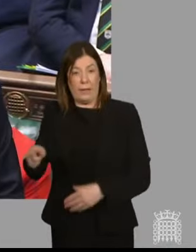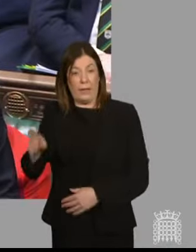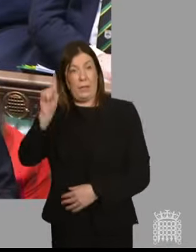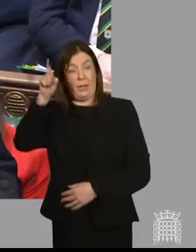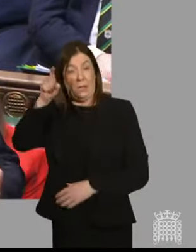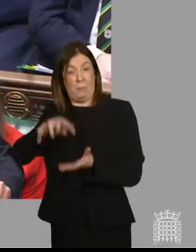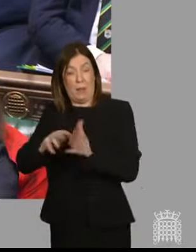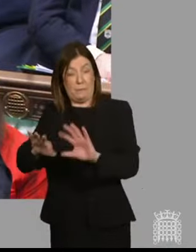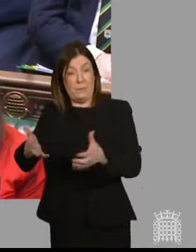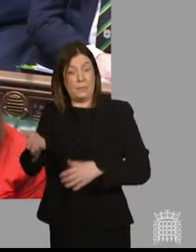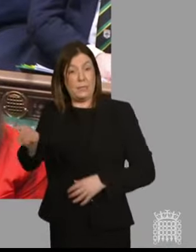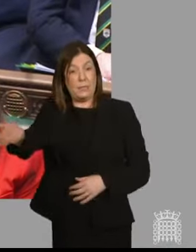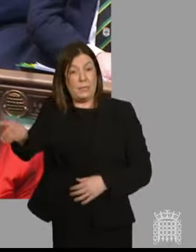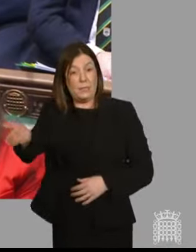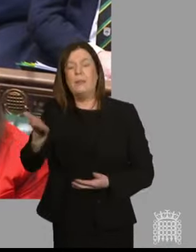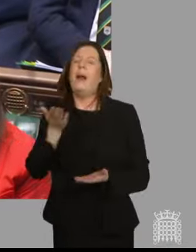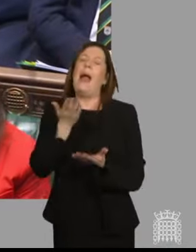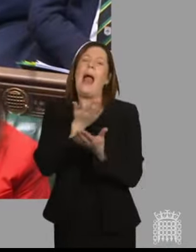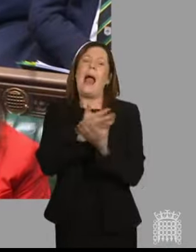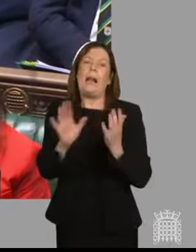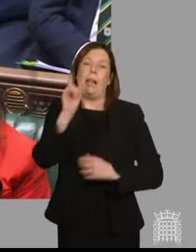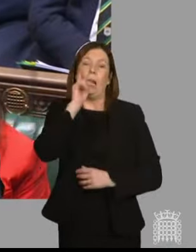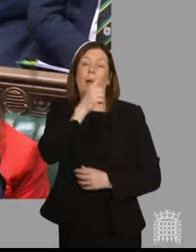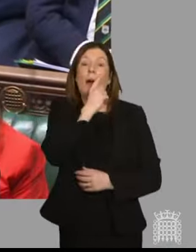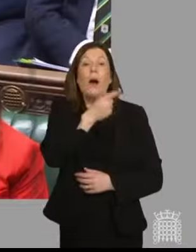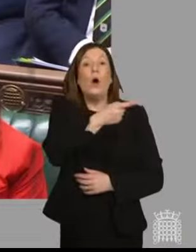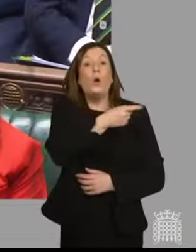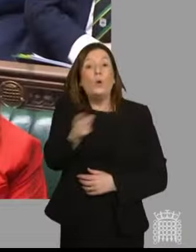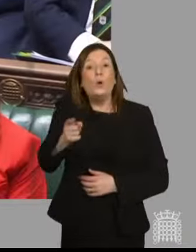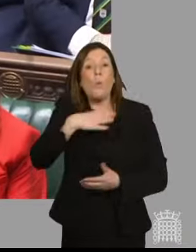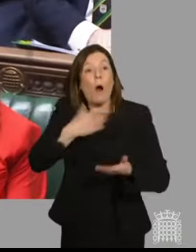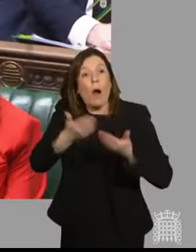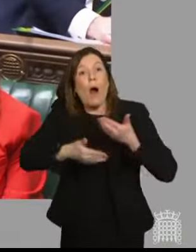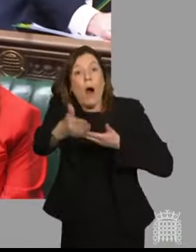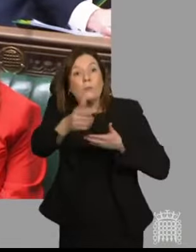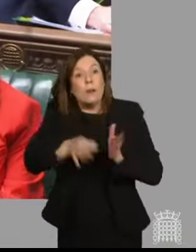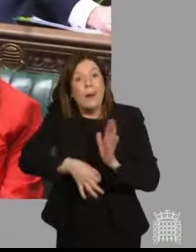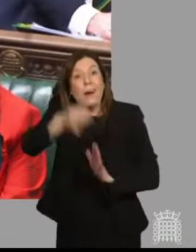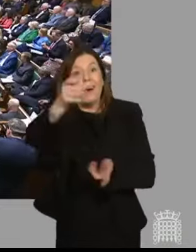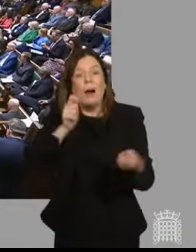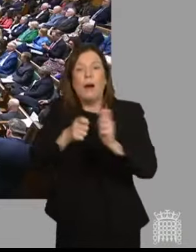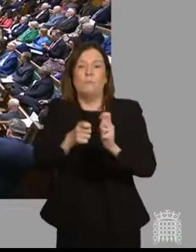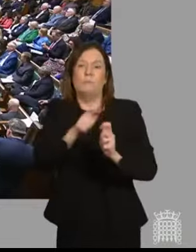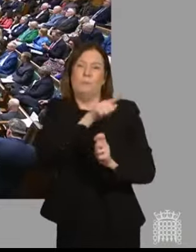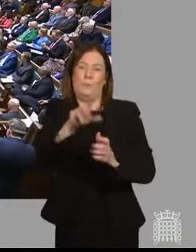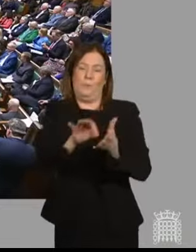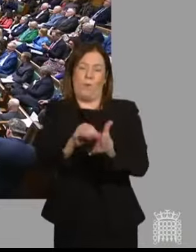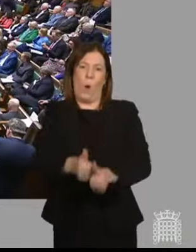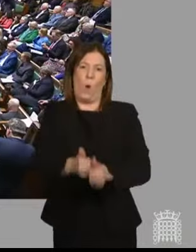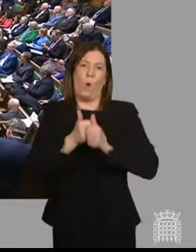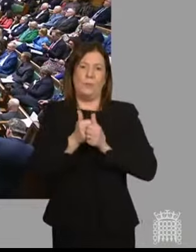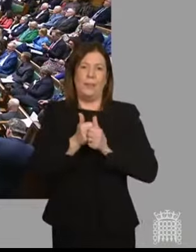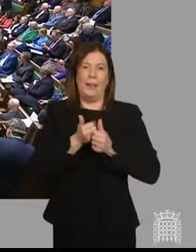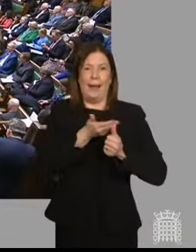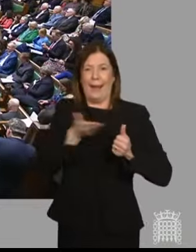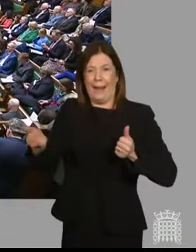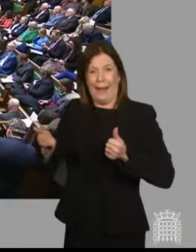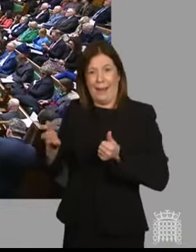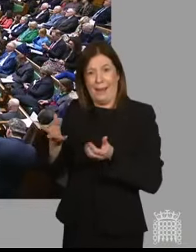us to deliver the long-term change that the country needs. Don't go back to square one with him.